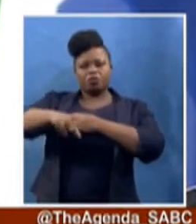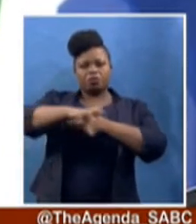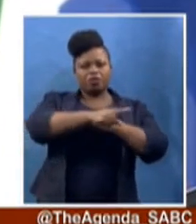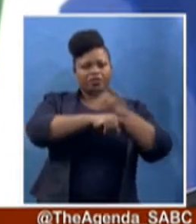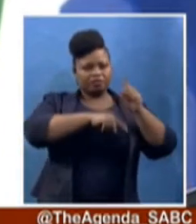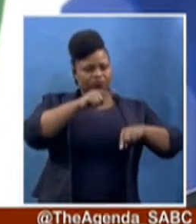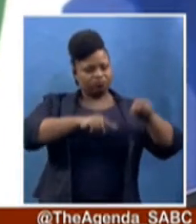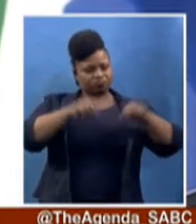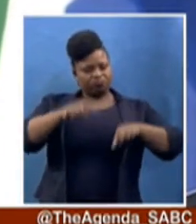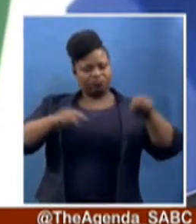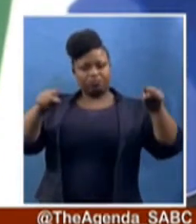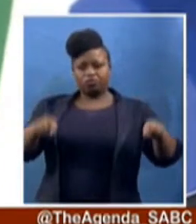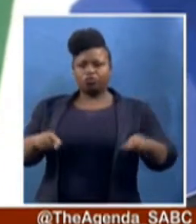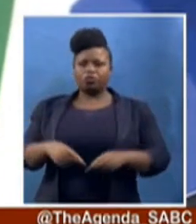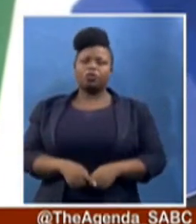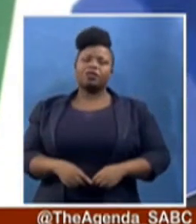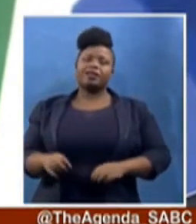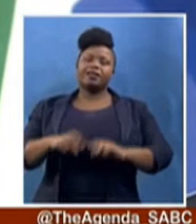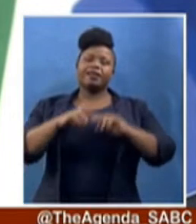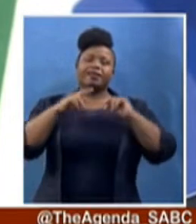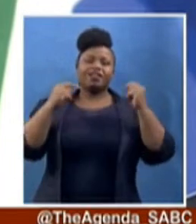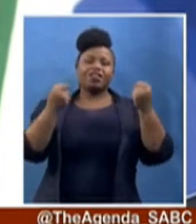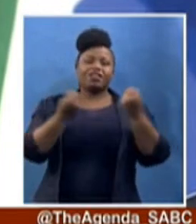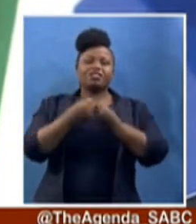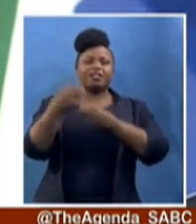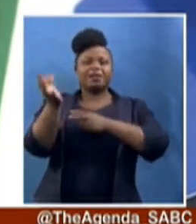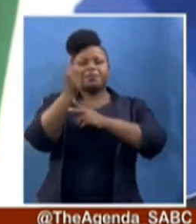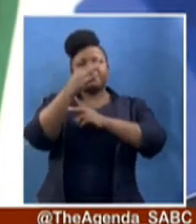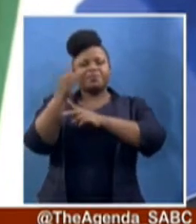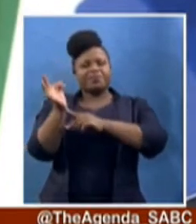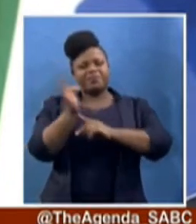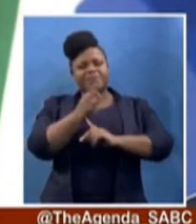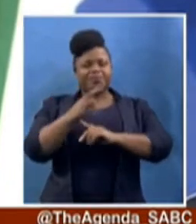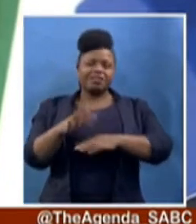flag and singing our national anthem.